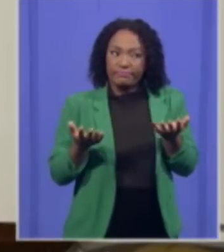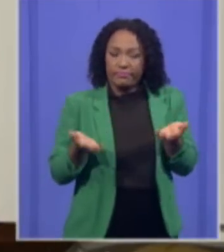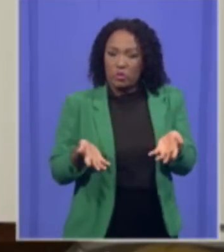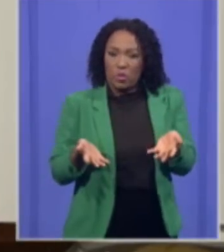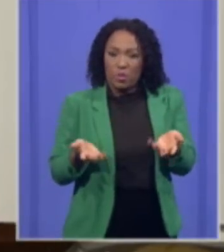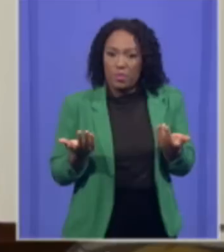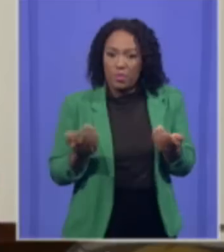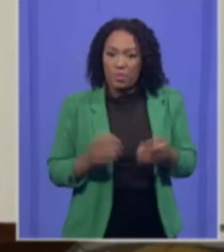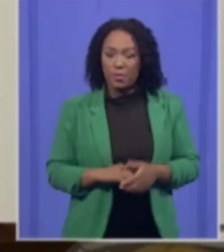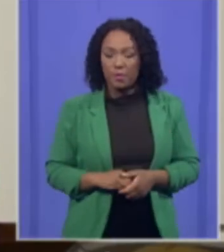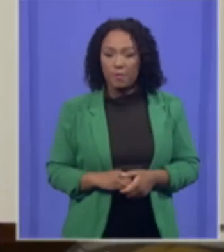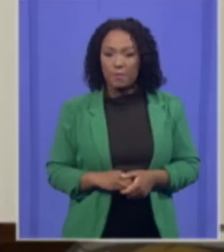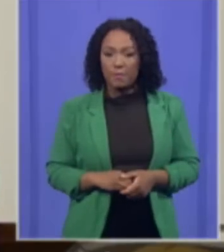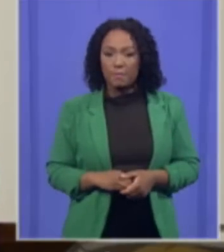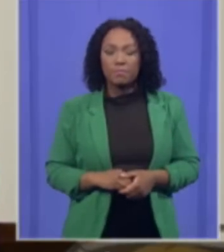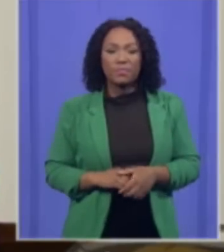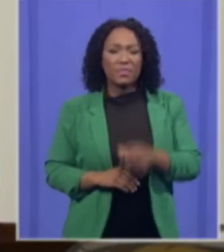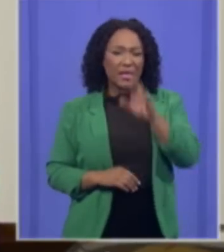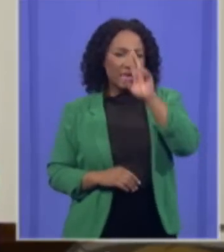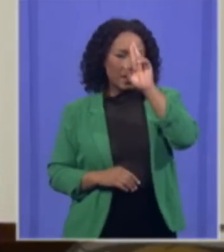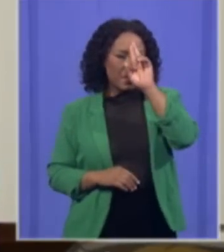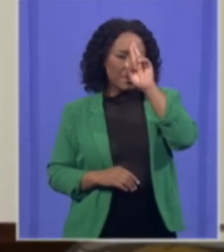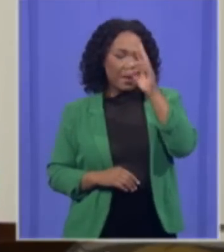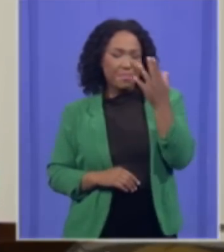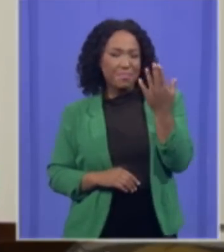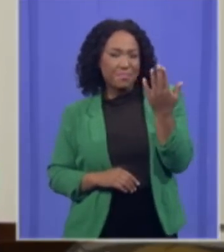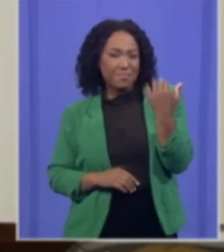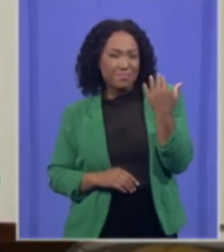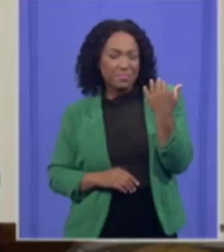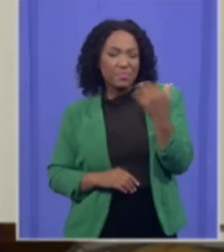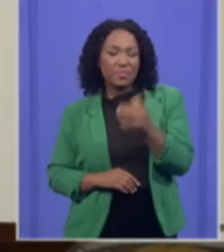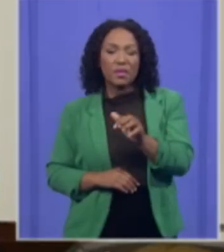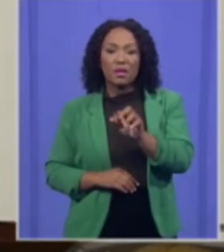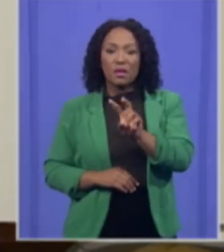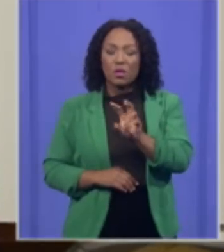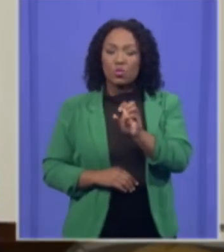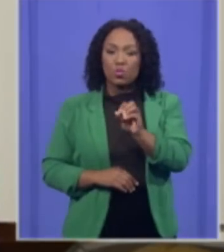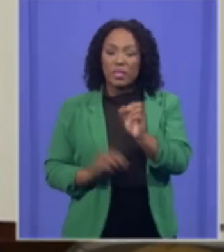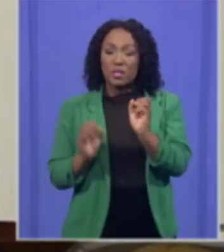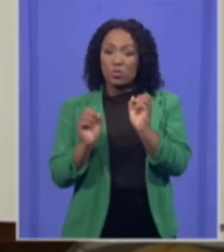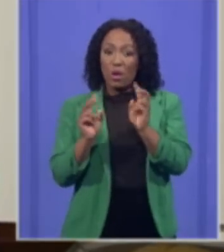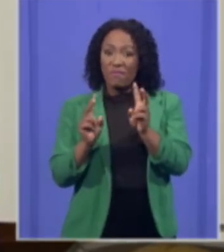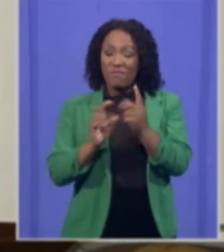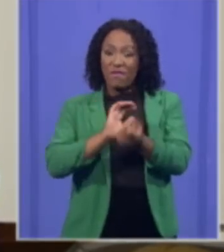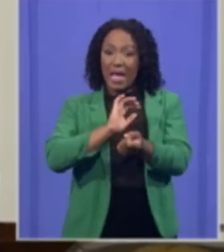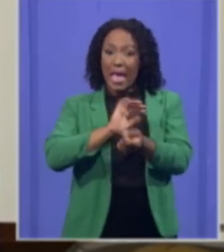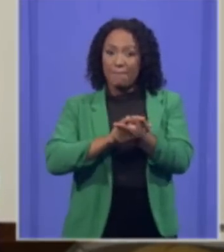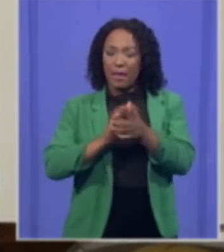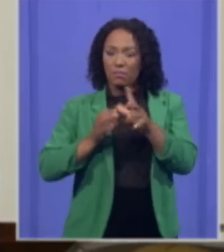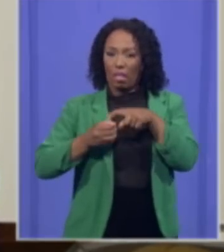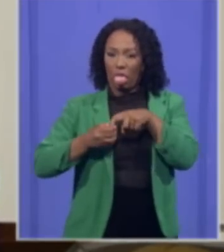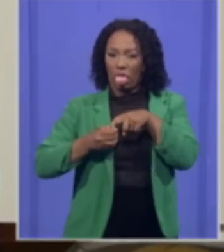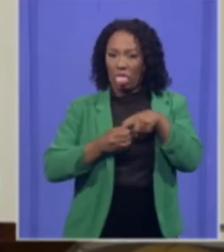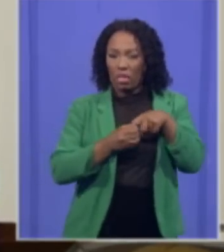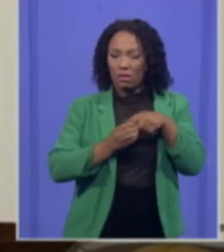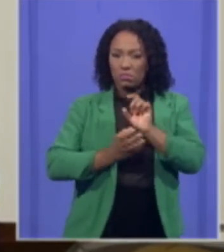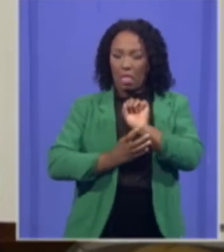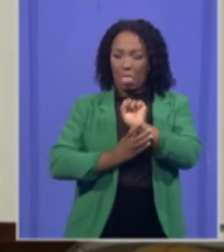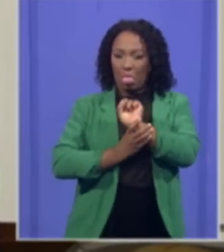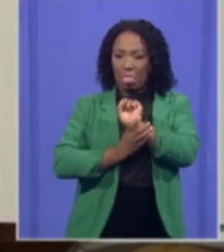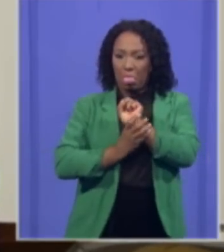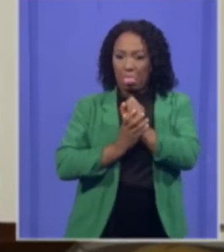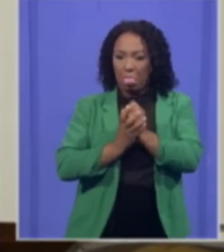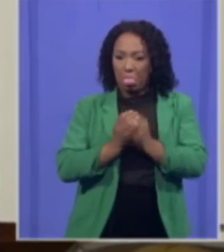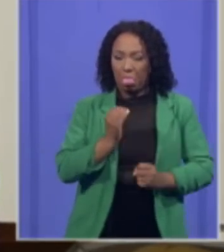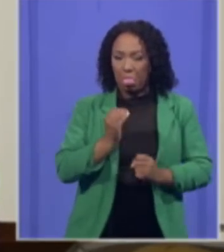You'll remember the embarrassment that we went through in 2012 and that infamous